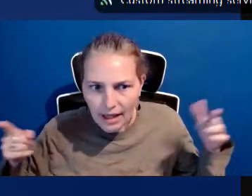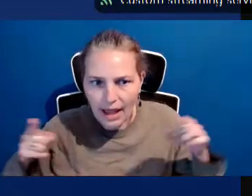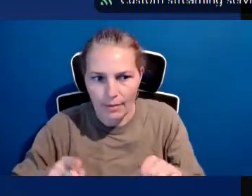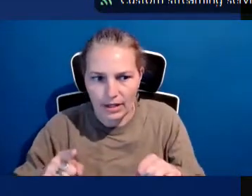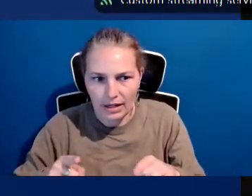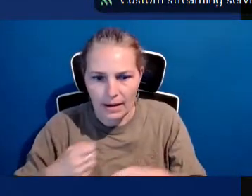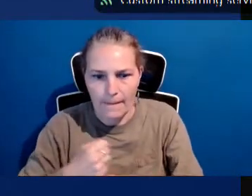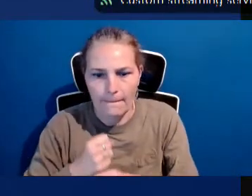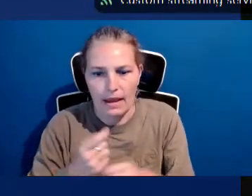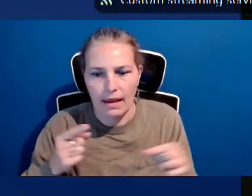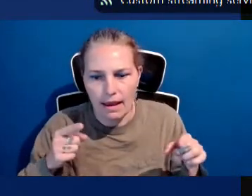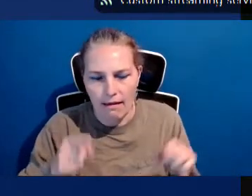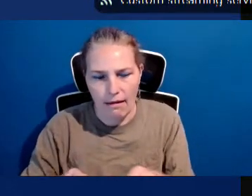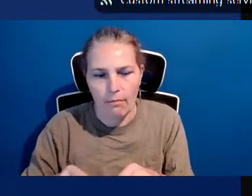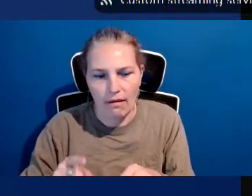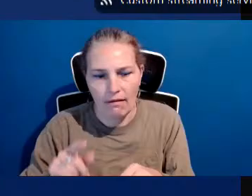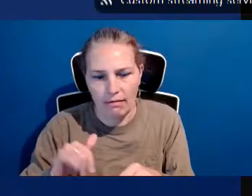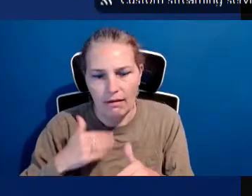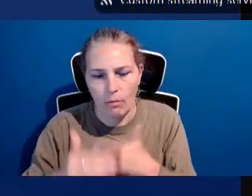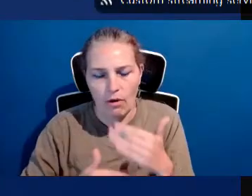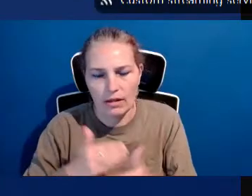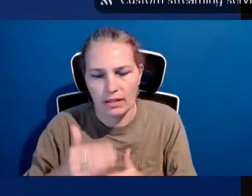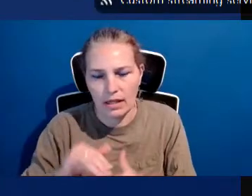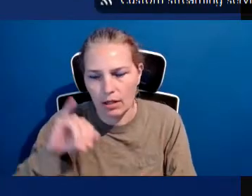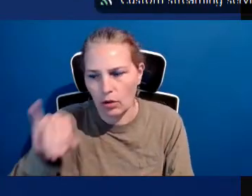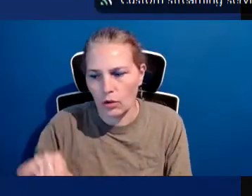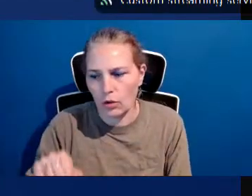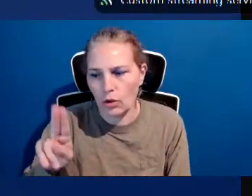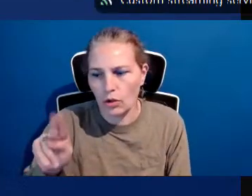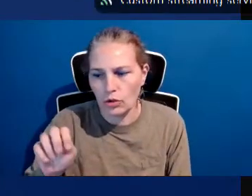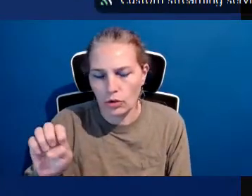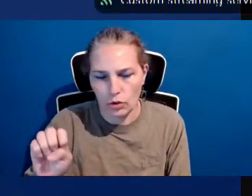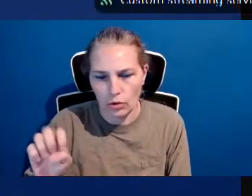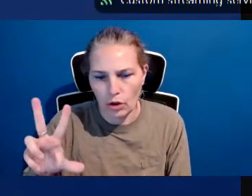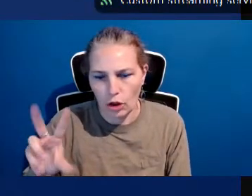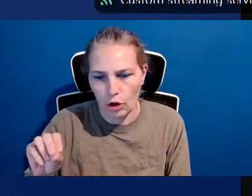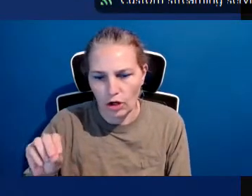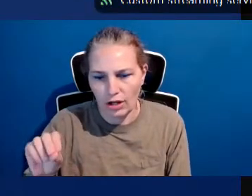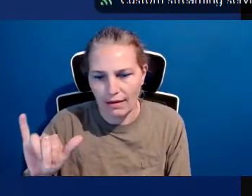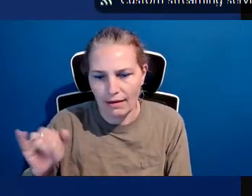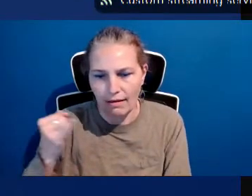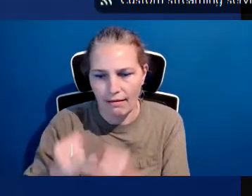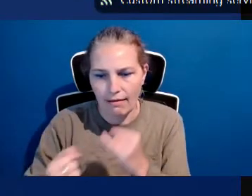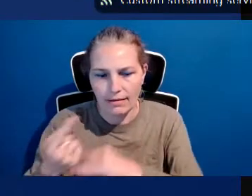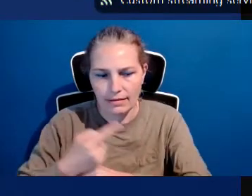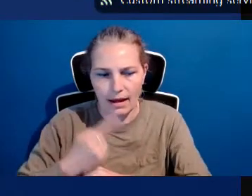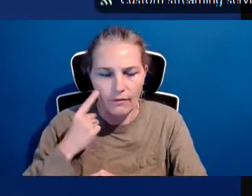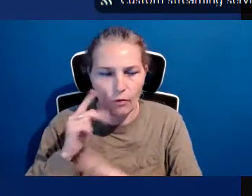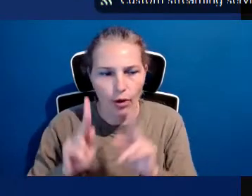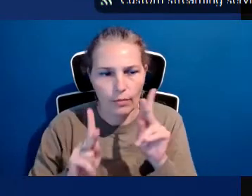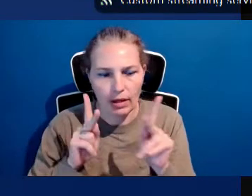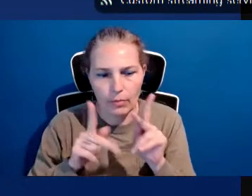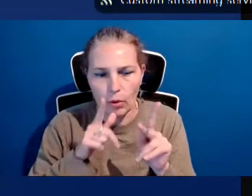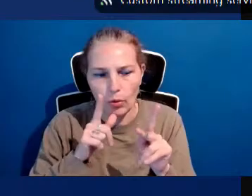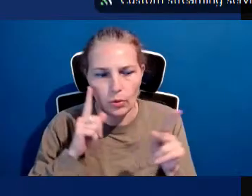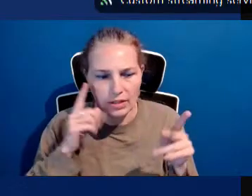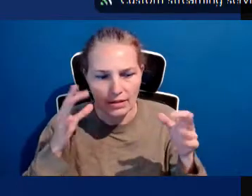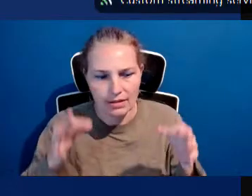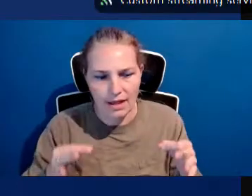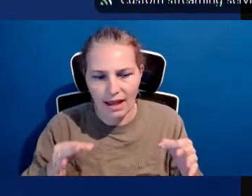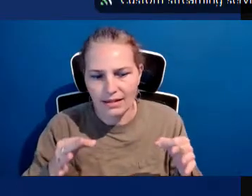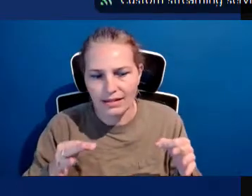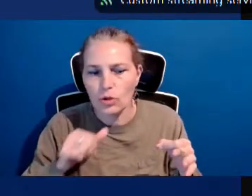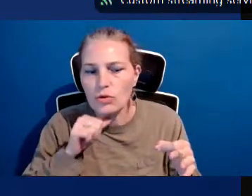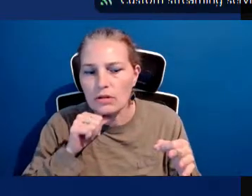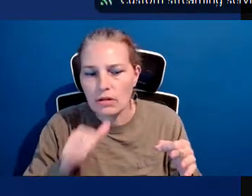abatement process. June 30th was the last day for folks that opted out